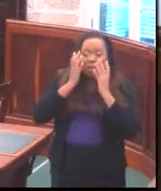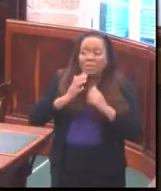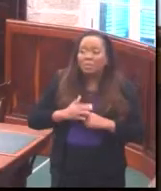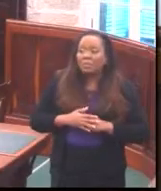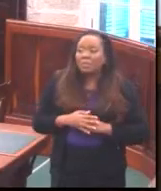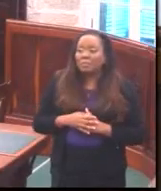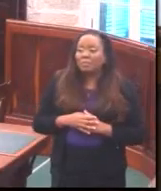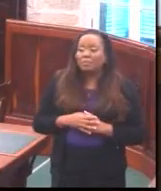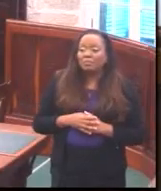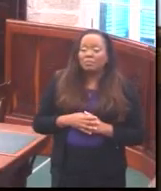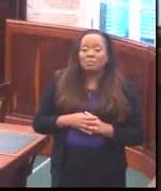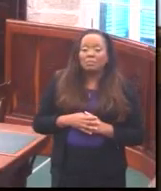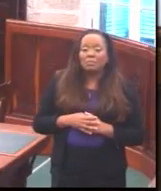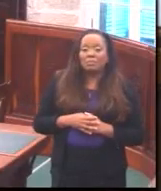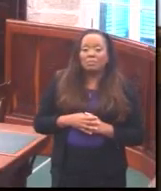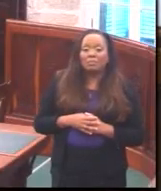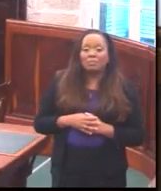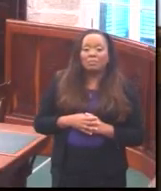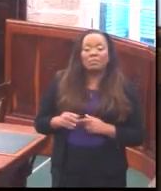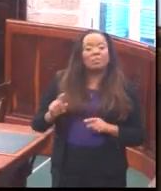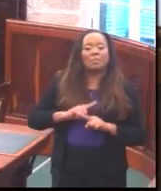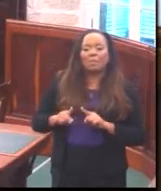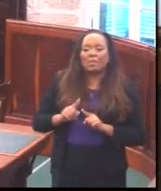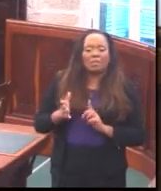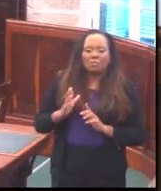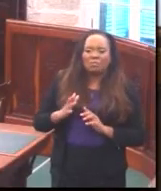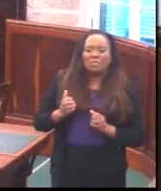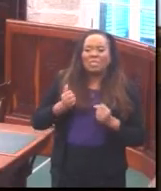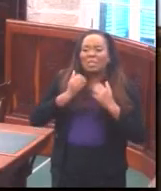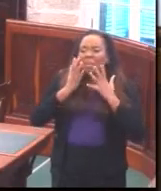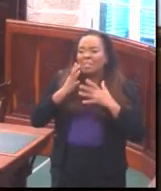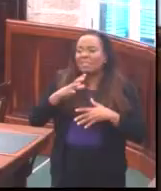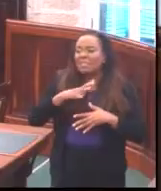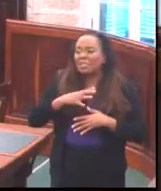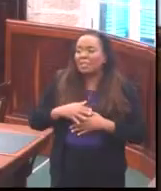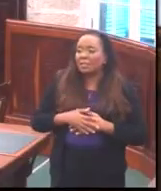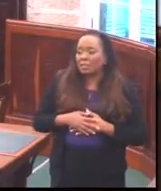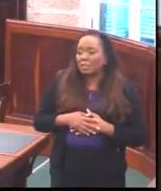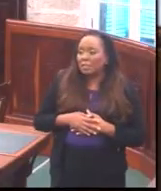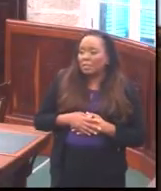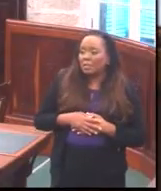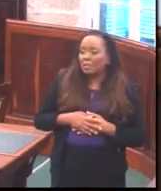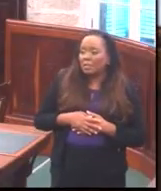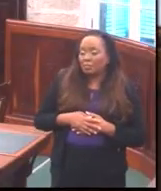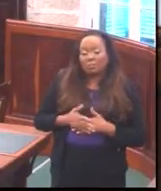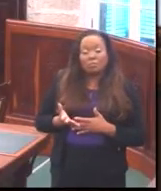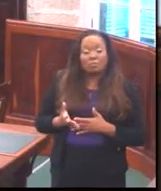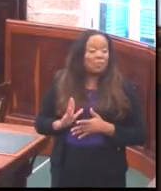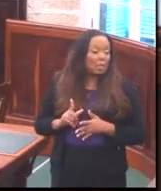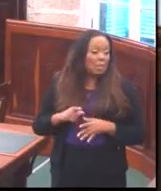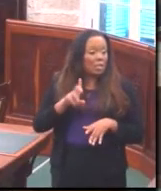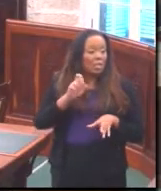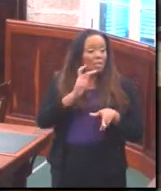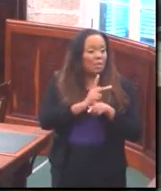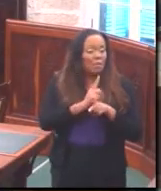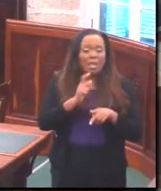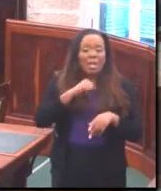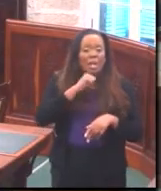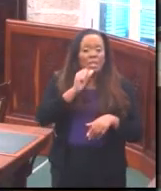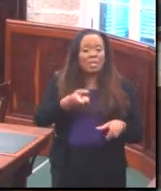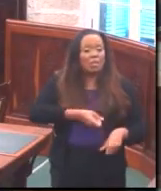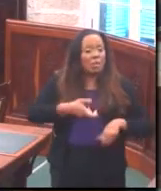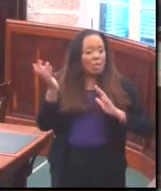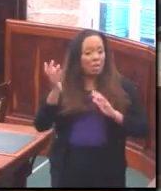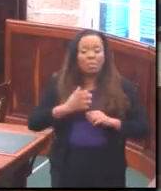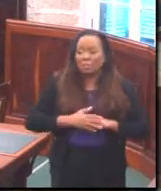you don't go to prison for embarrassment. You don't get thrown up for that either. So be careful that you don't have to throw you out. Nobody can throw me out here.